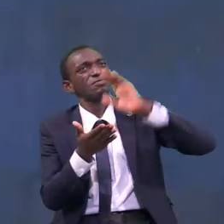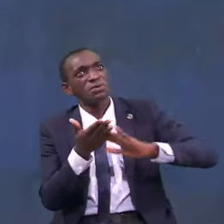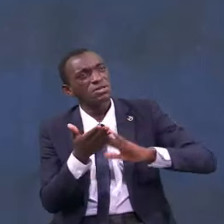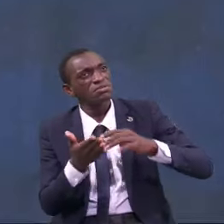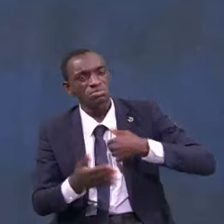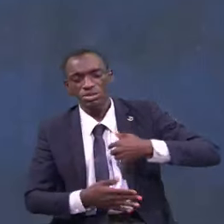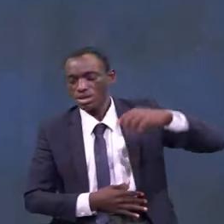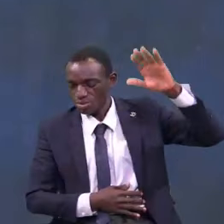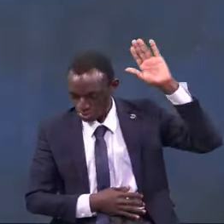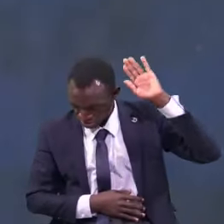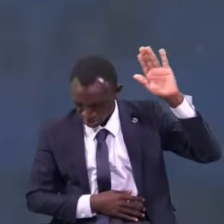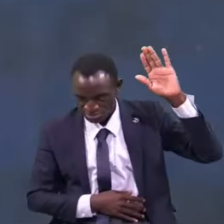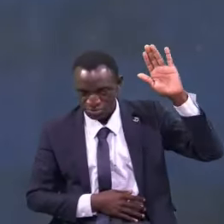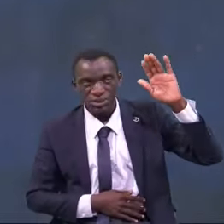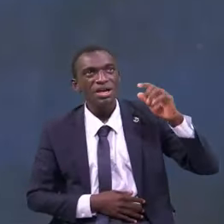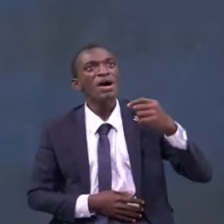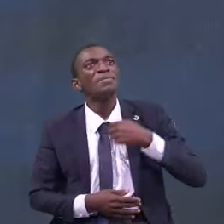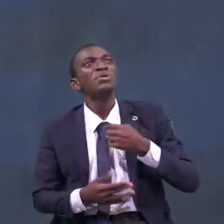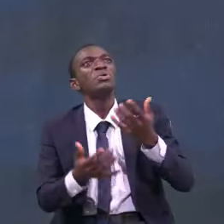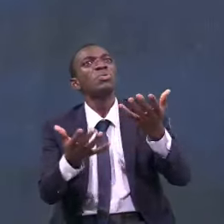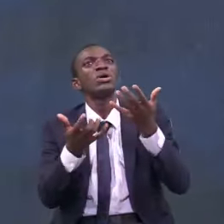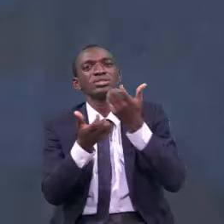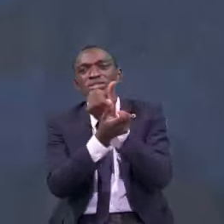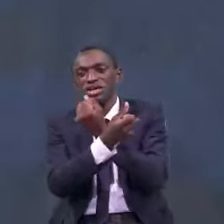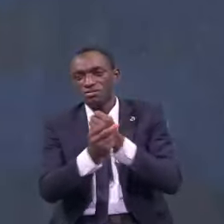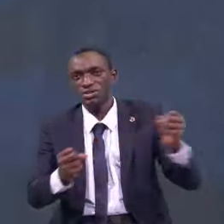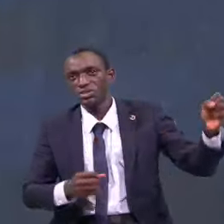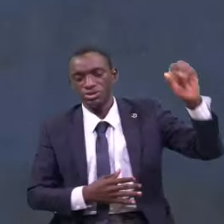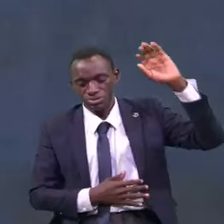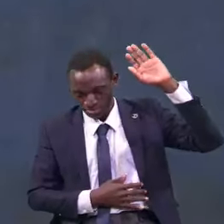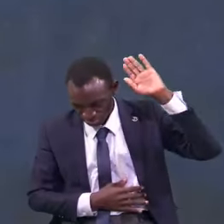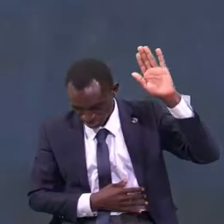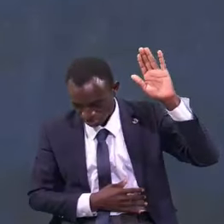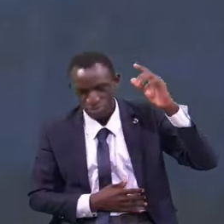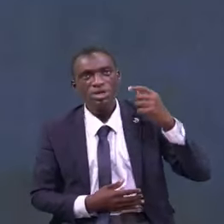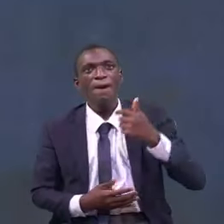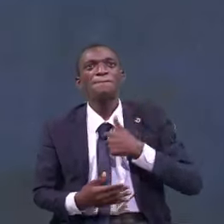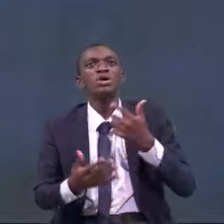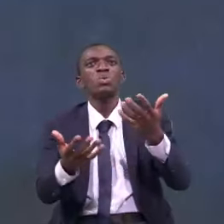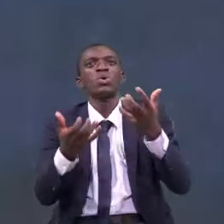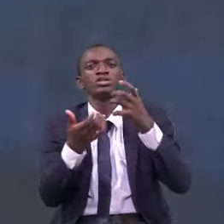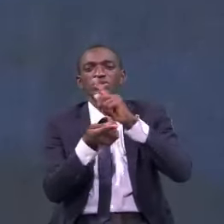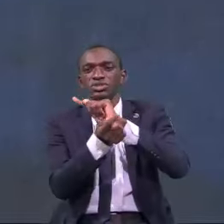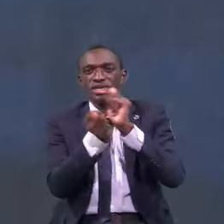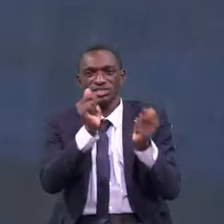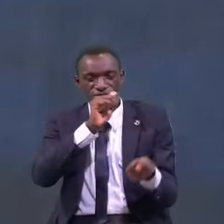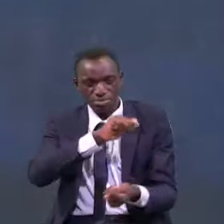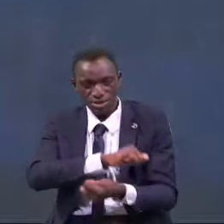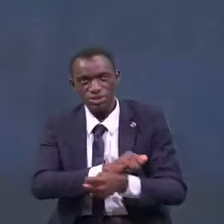I want salvation. I want transformation. I want a new